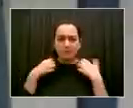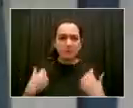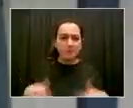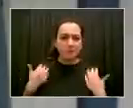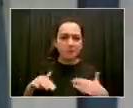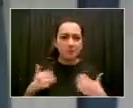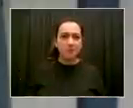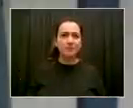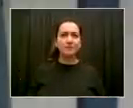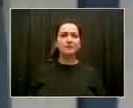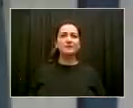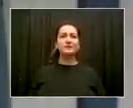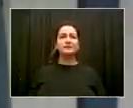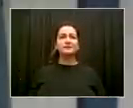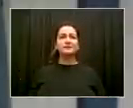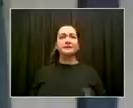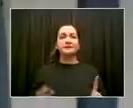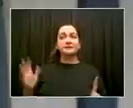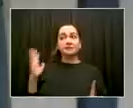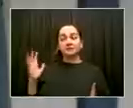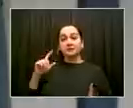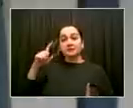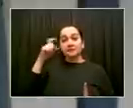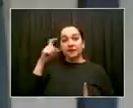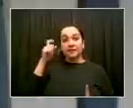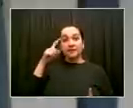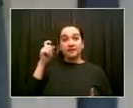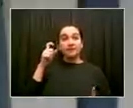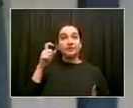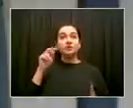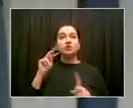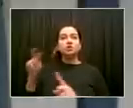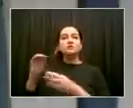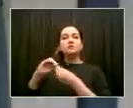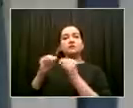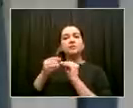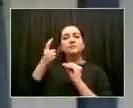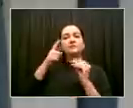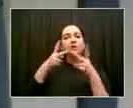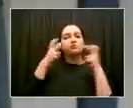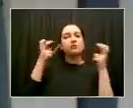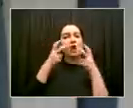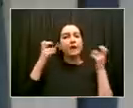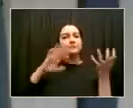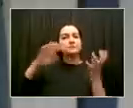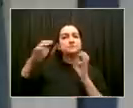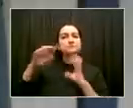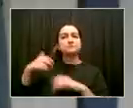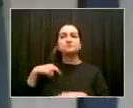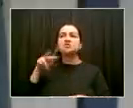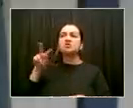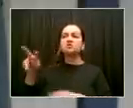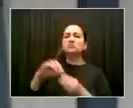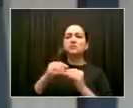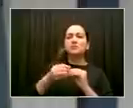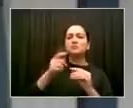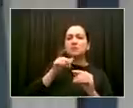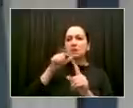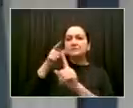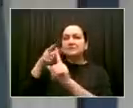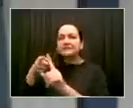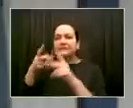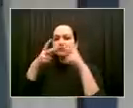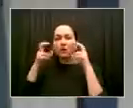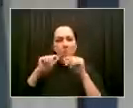seen an uptick in gun violence, which is a problem that plagued the entire country. In my personal life, I